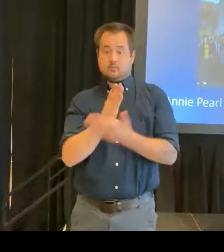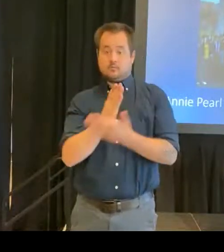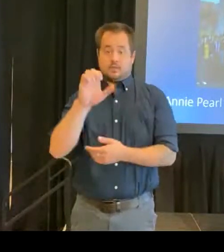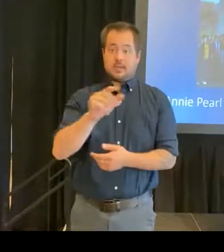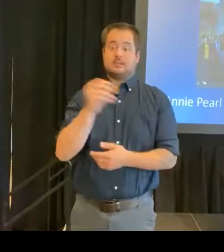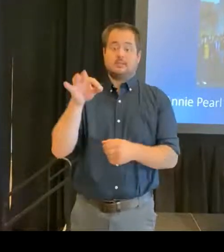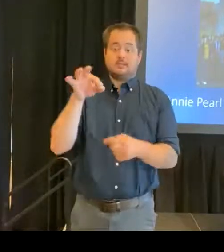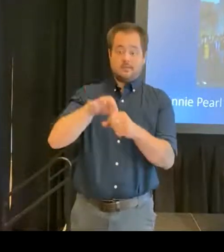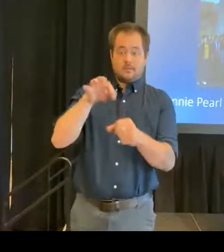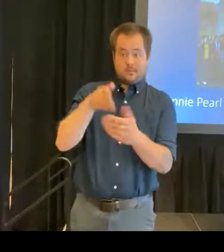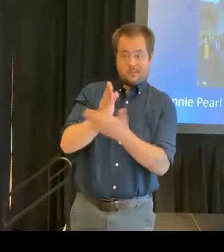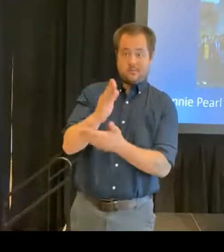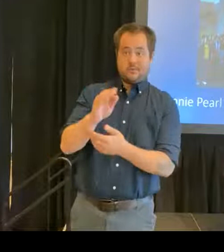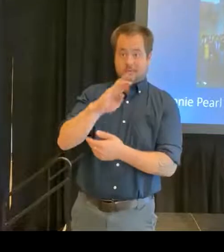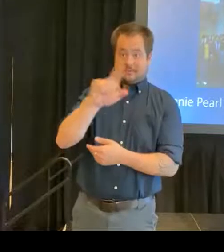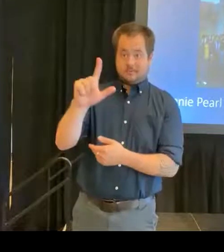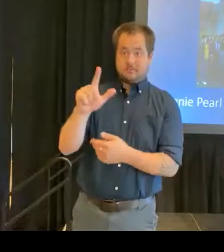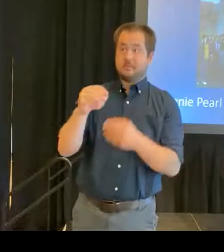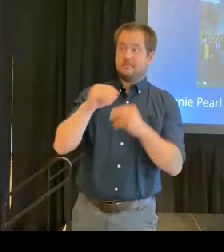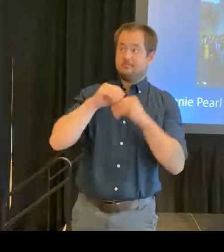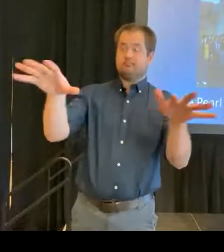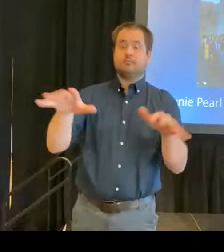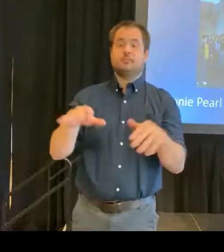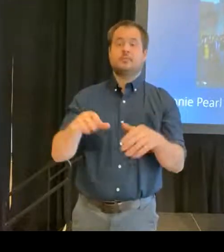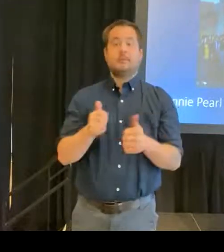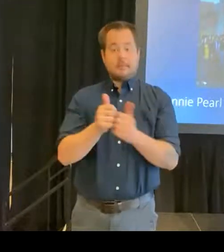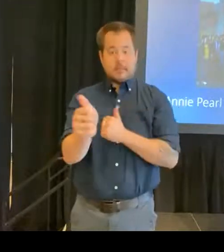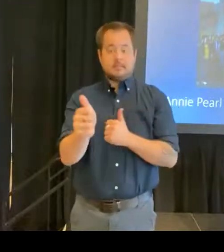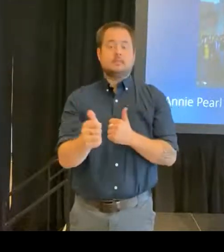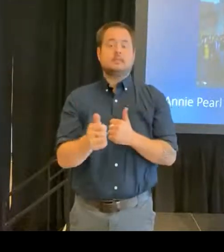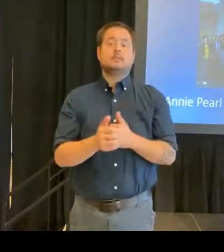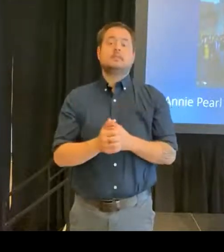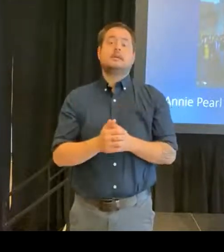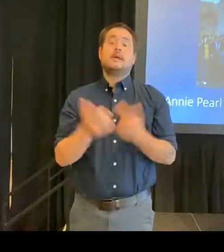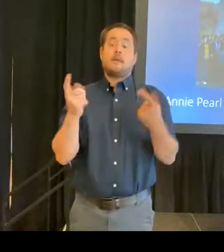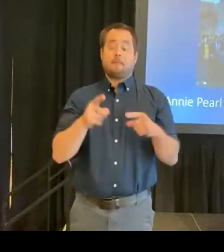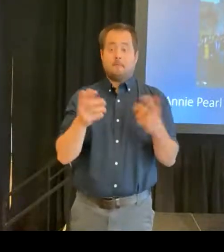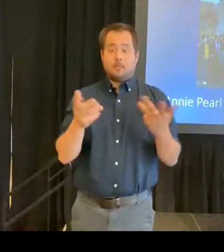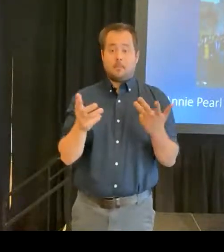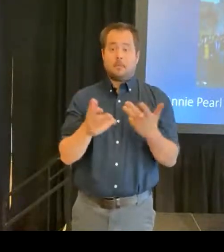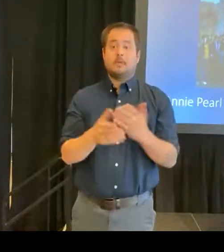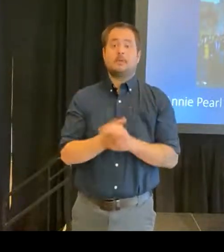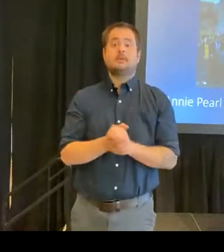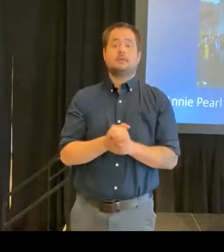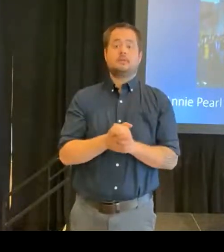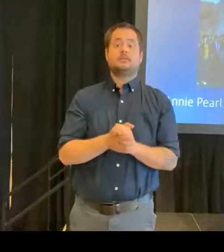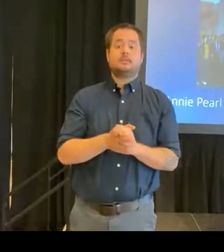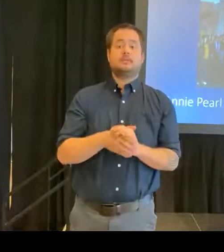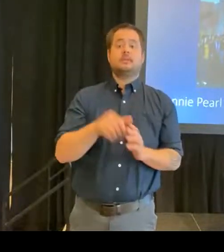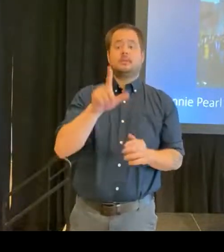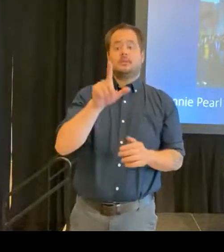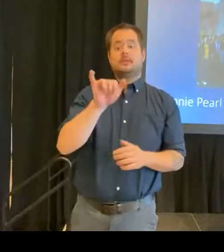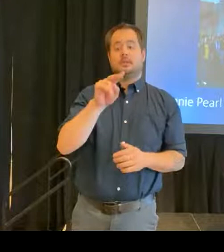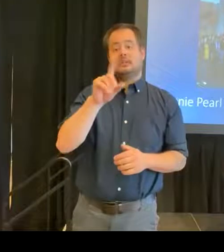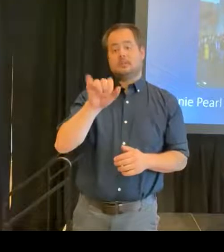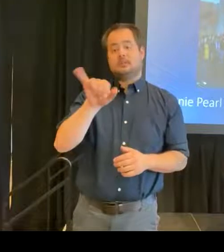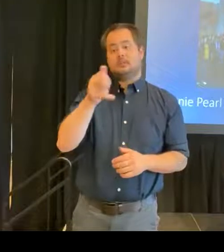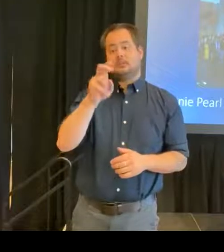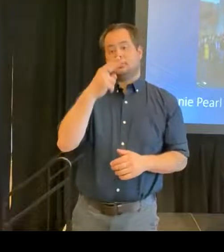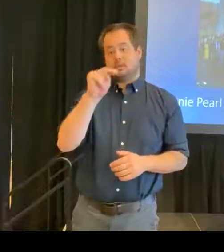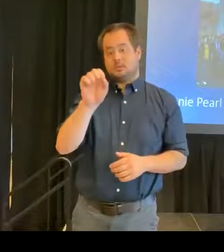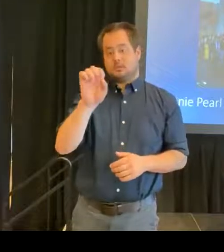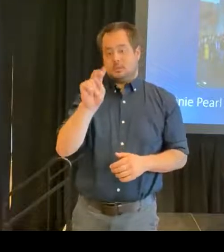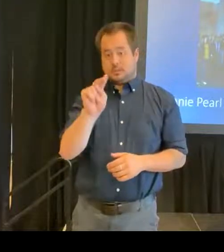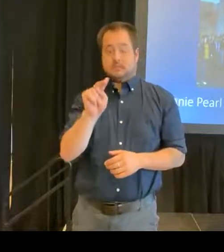the Voting Rights Bill came out, what happened is Lyndon Johnson some kind of way almost